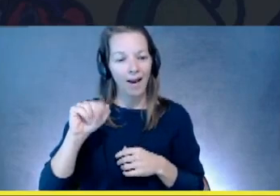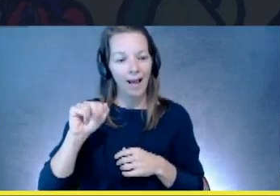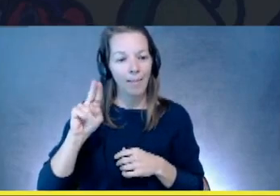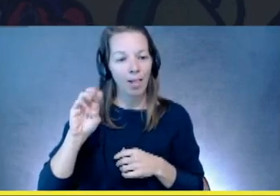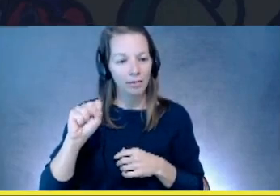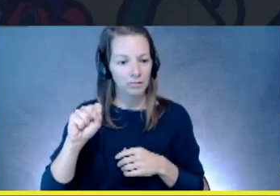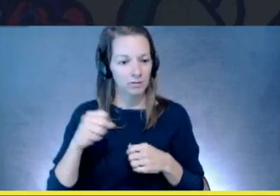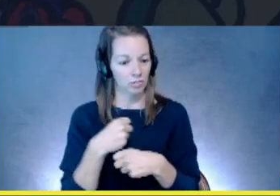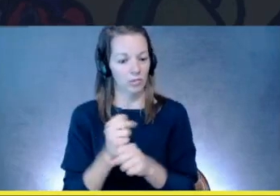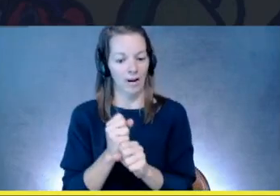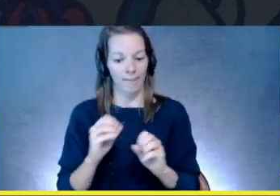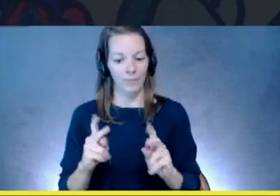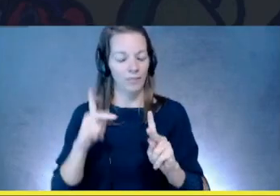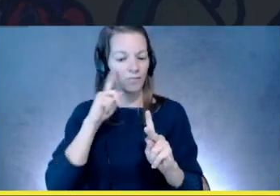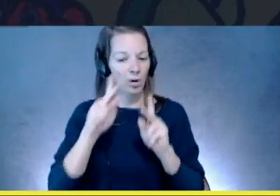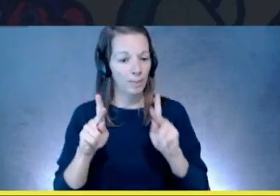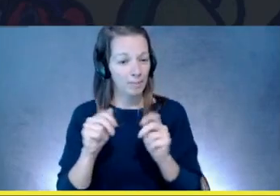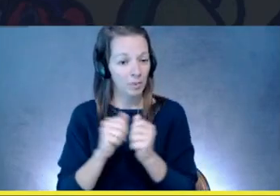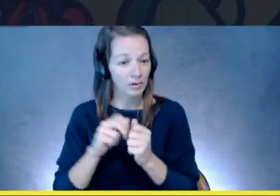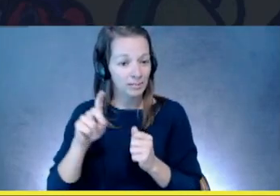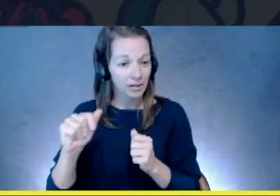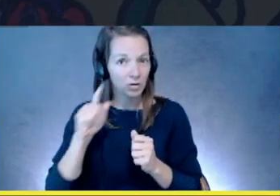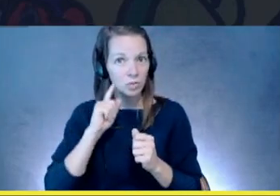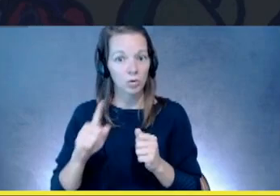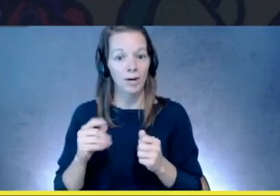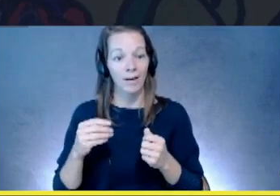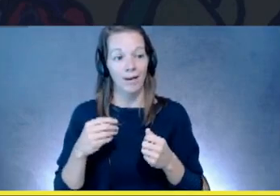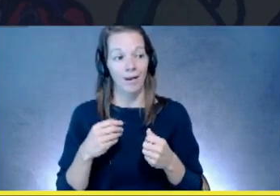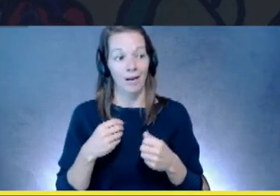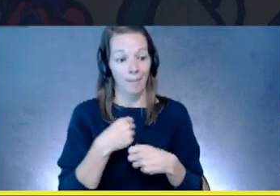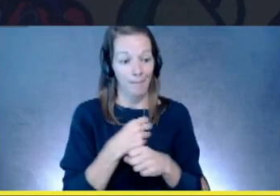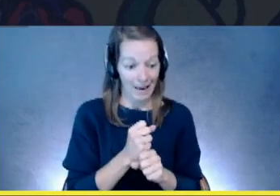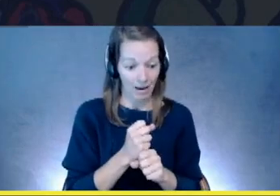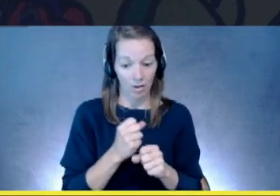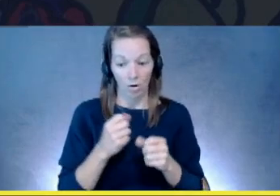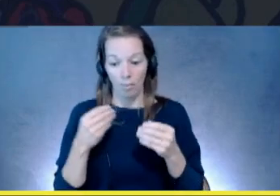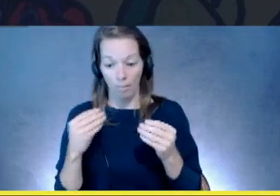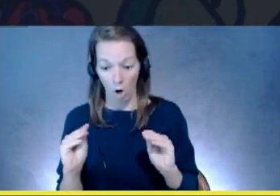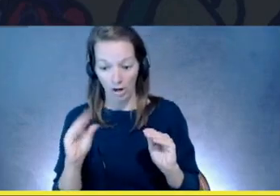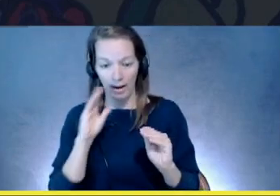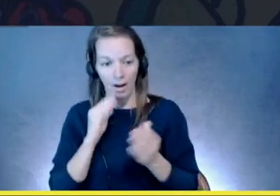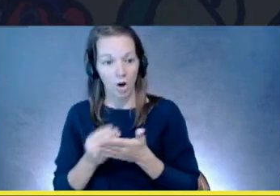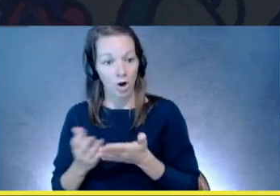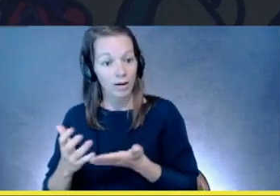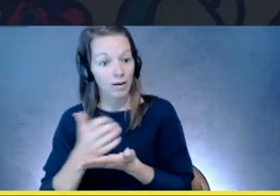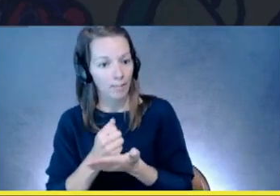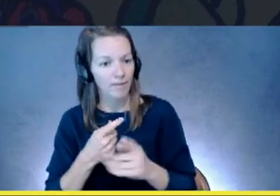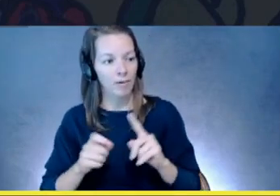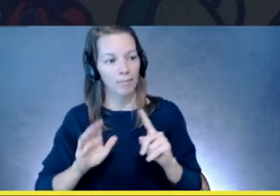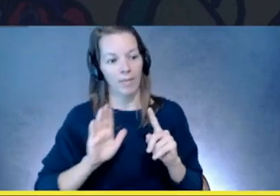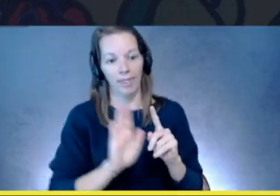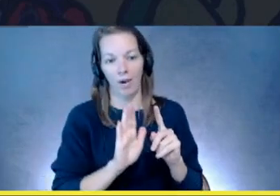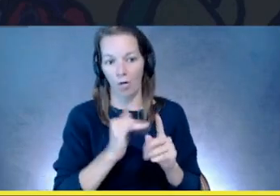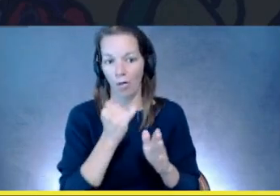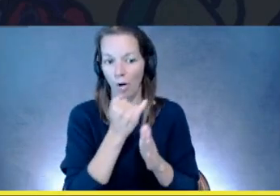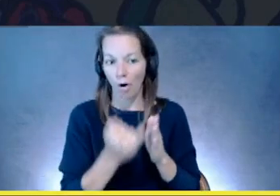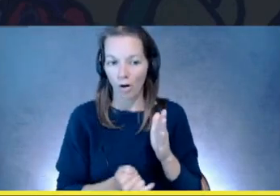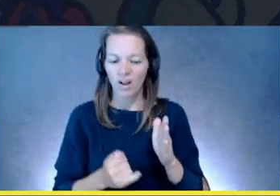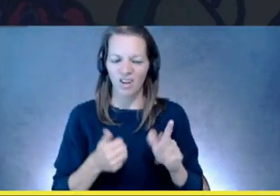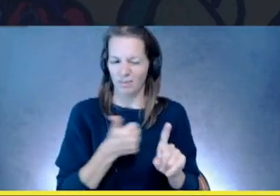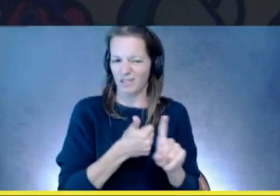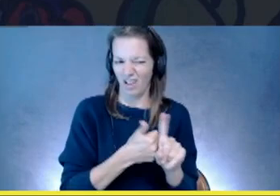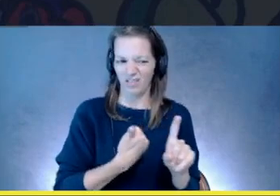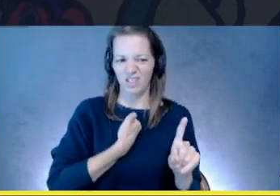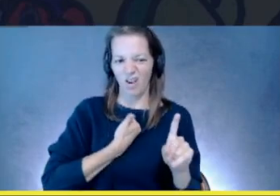with disabilities to make, market, and earn income from their original and compelling artwork. Artists are largely self-taught and tell